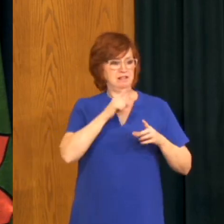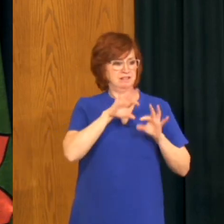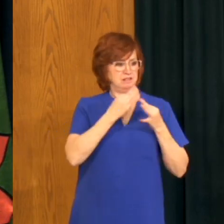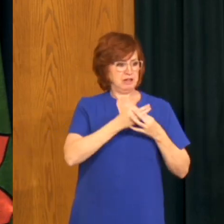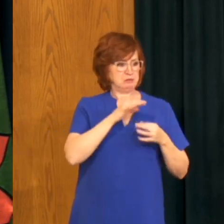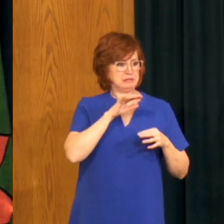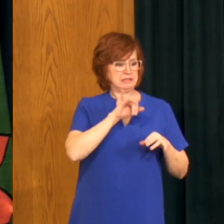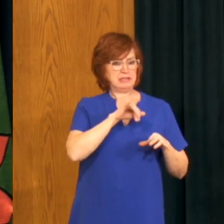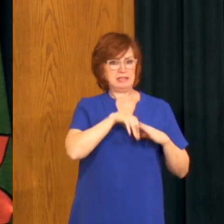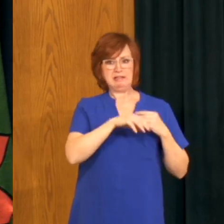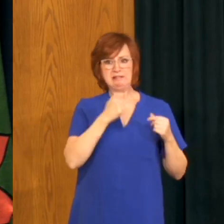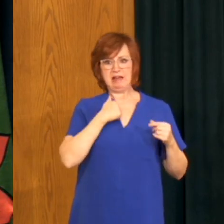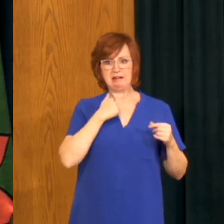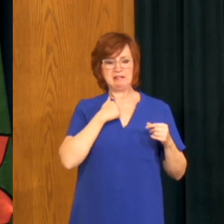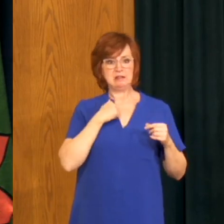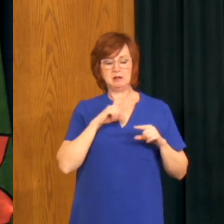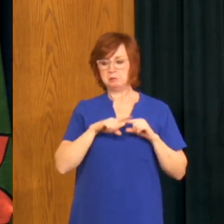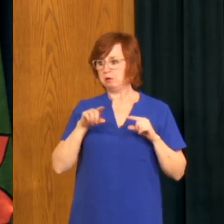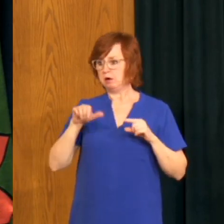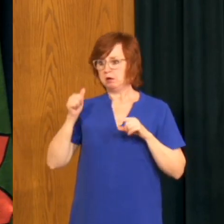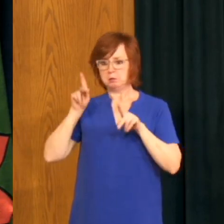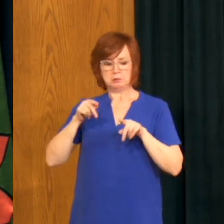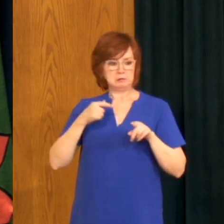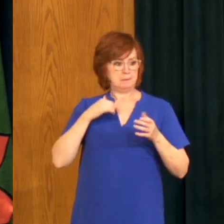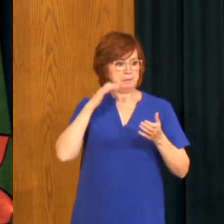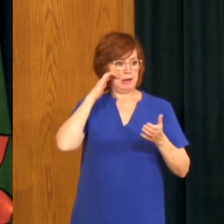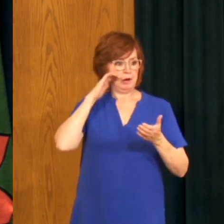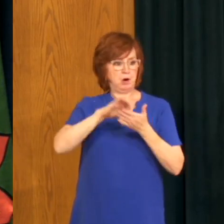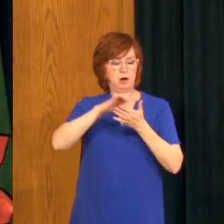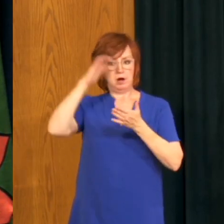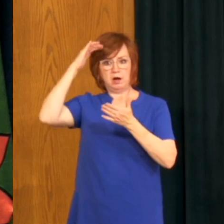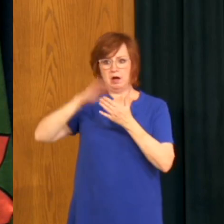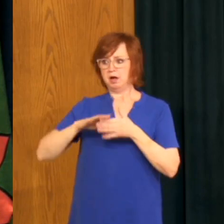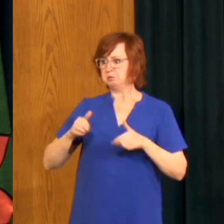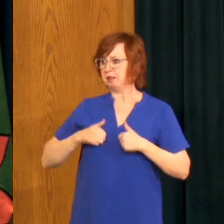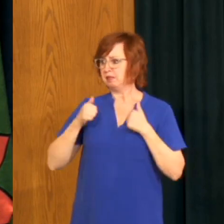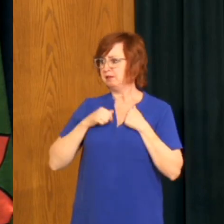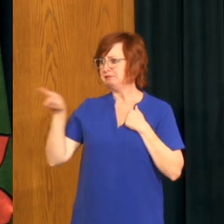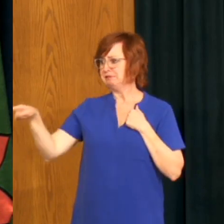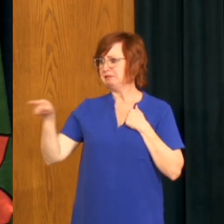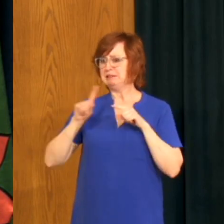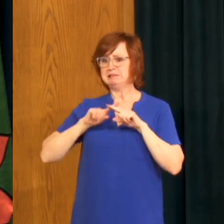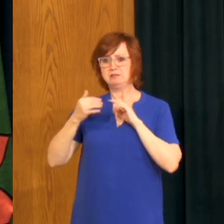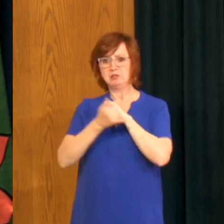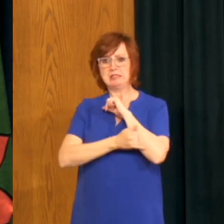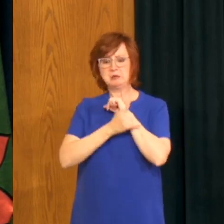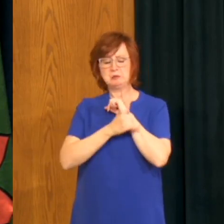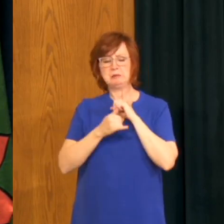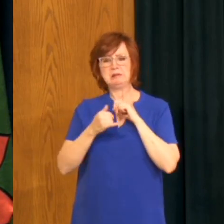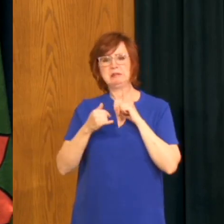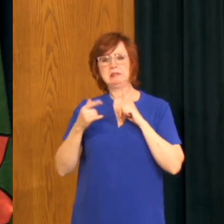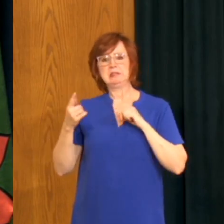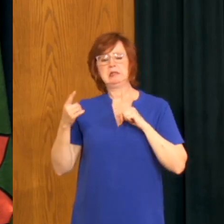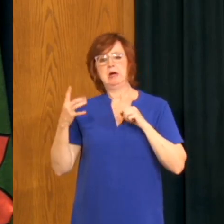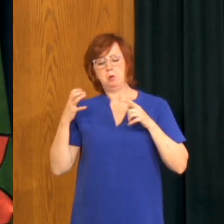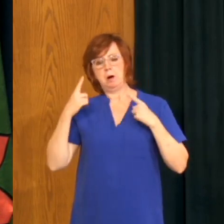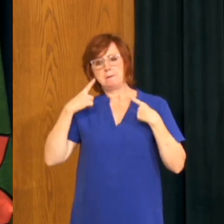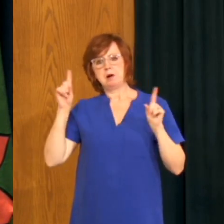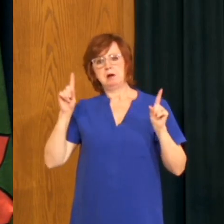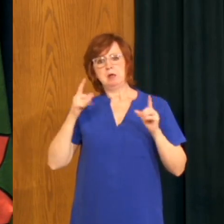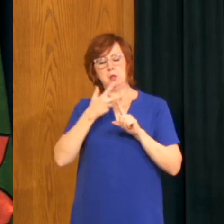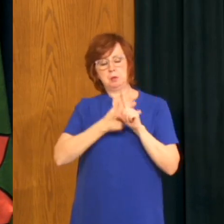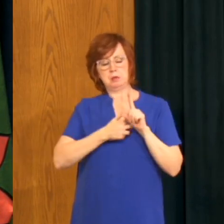someone from another nation, the USA or somewhere else, and allowing spouses to come together